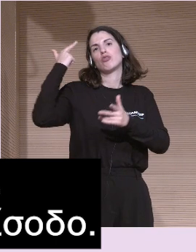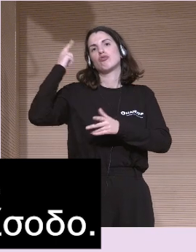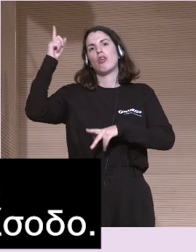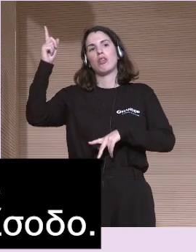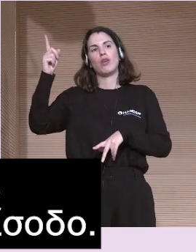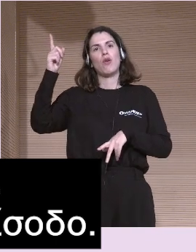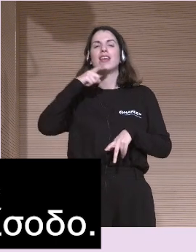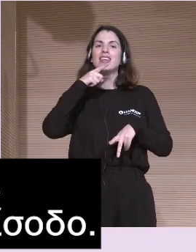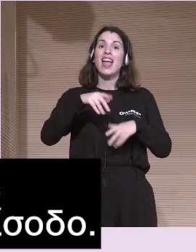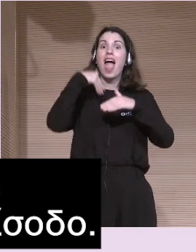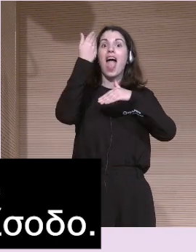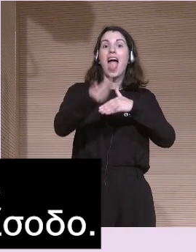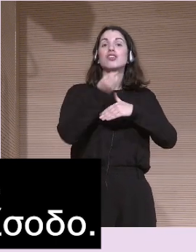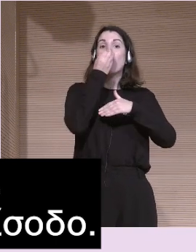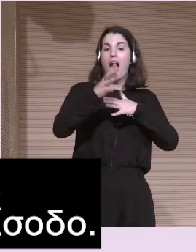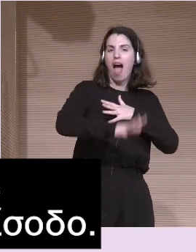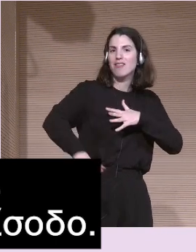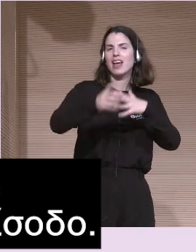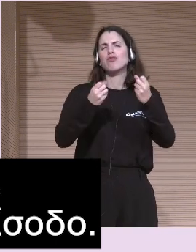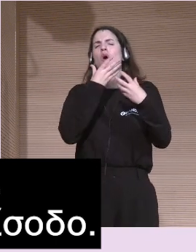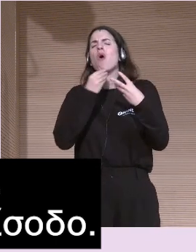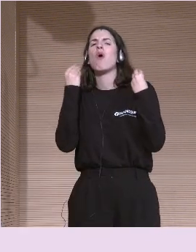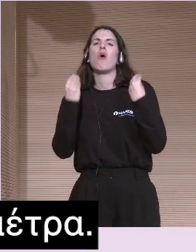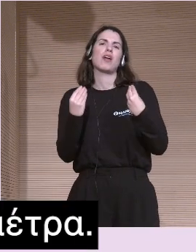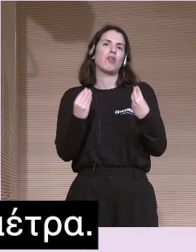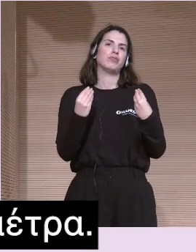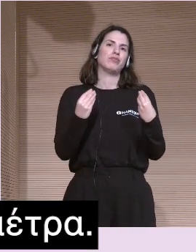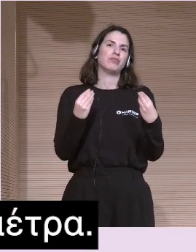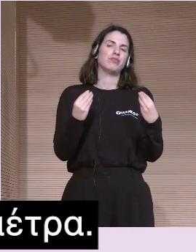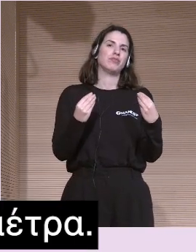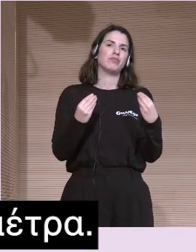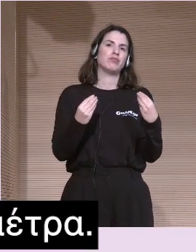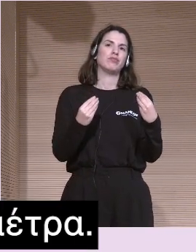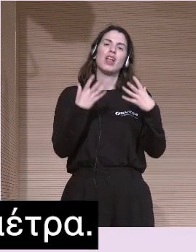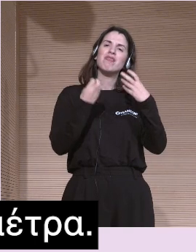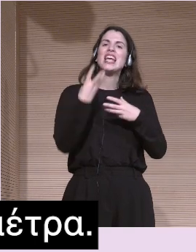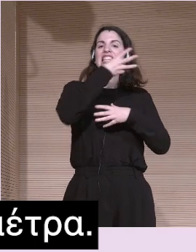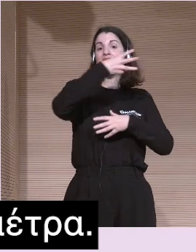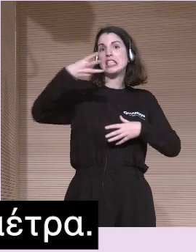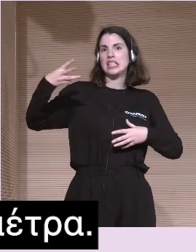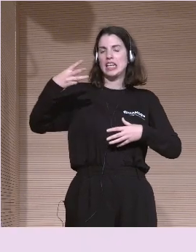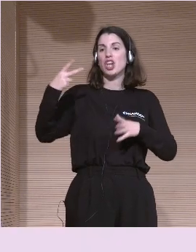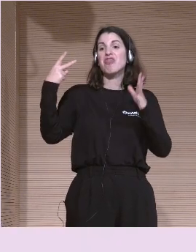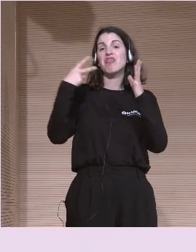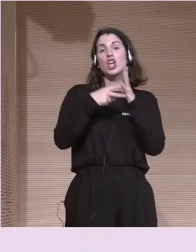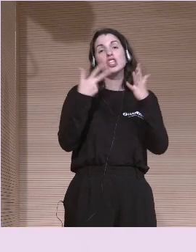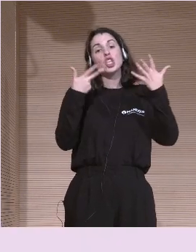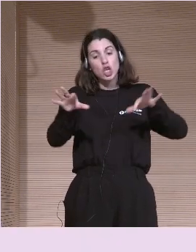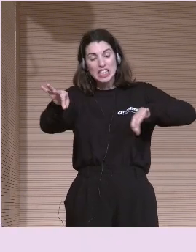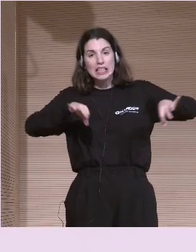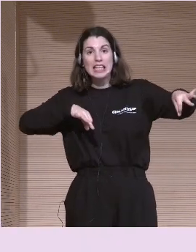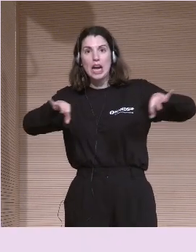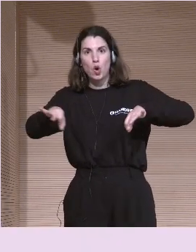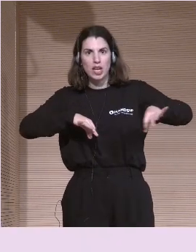which is exciting. So we hope we can replicate this idea of a porous entrance. It'll be over 3 floors, 2,800 square metres, which is not, it's not the